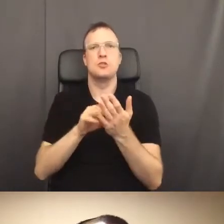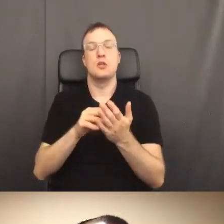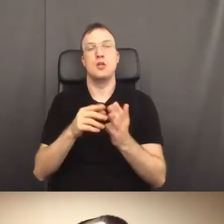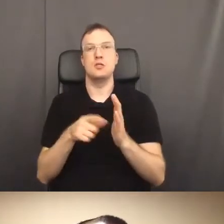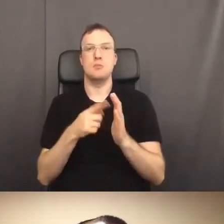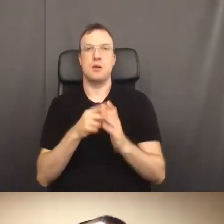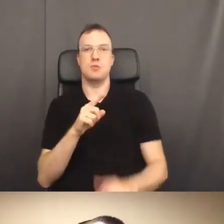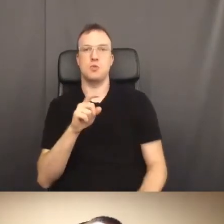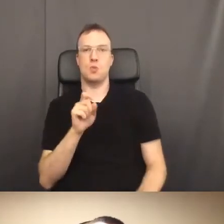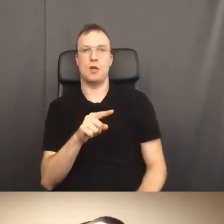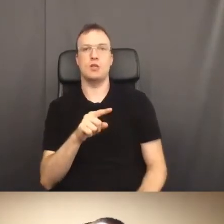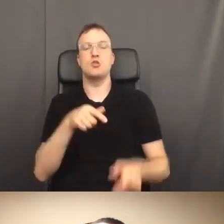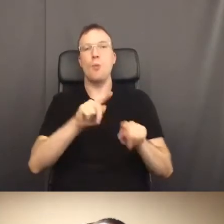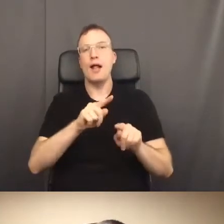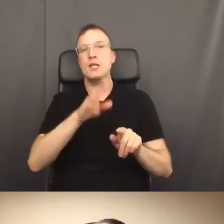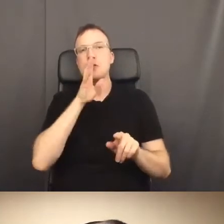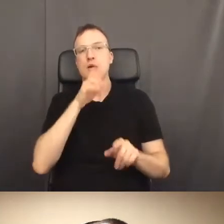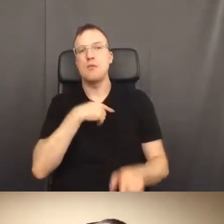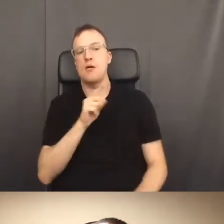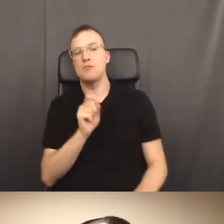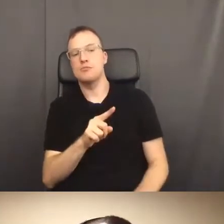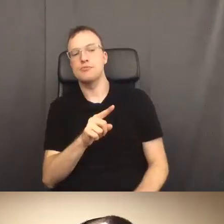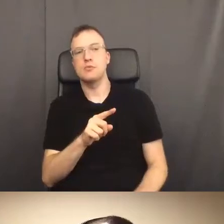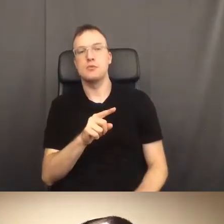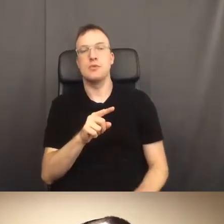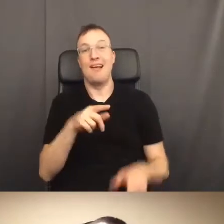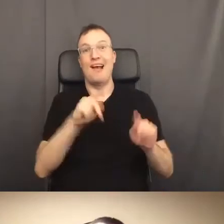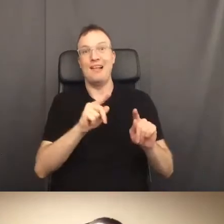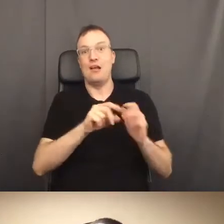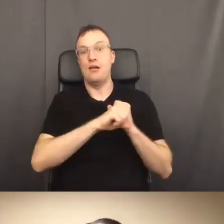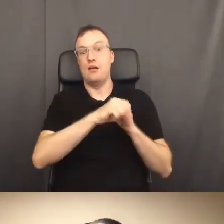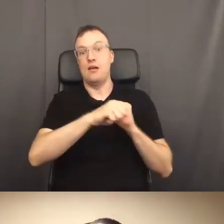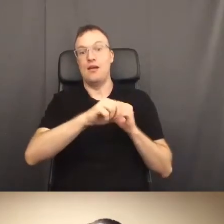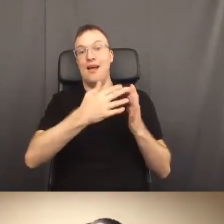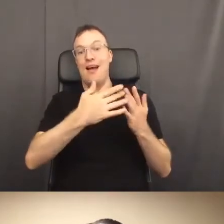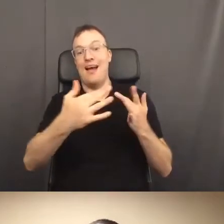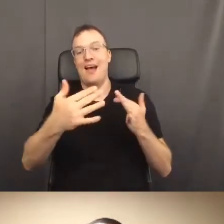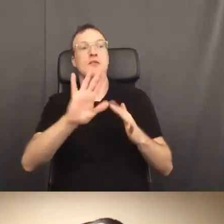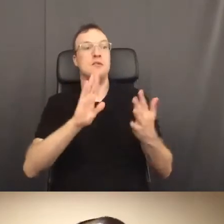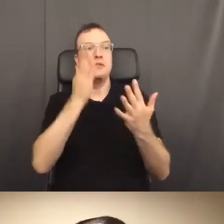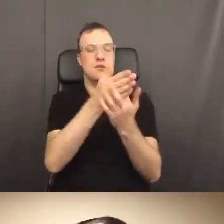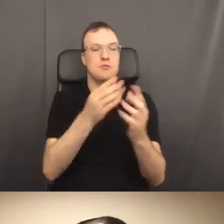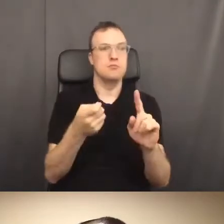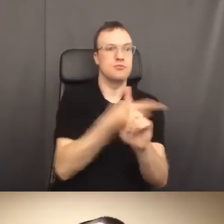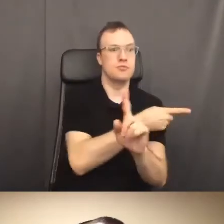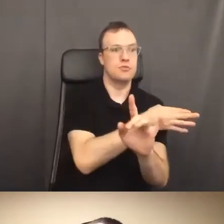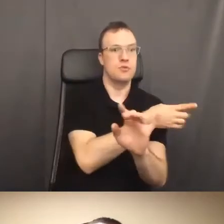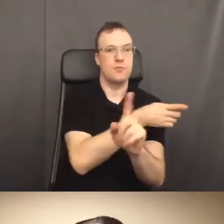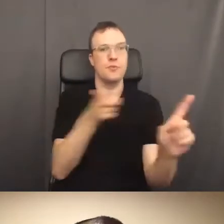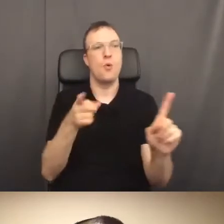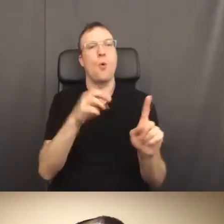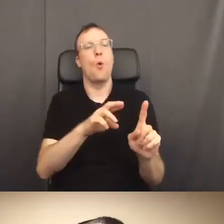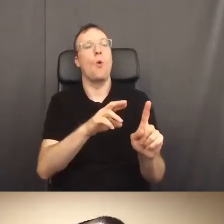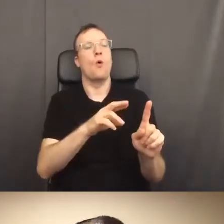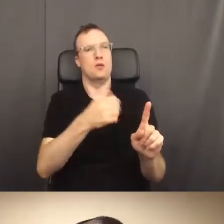he's talking and don't let him go on too long. And then I would also rephrase what he said with